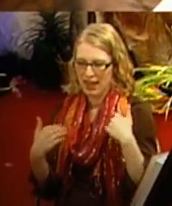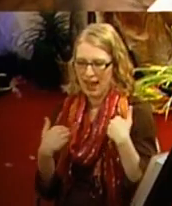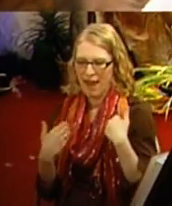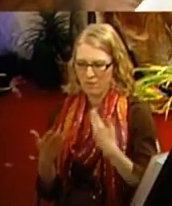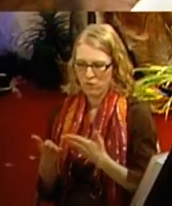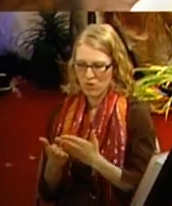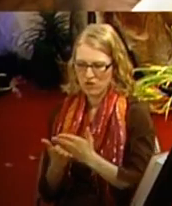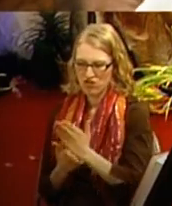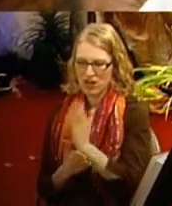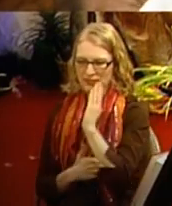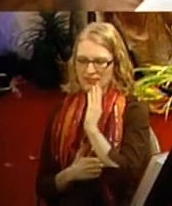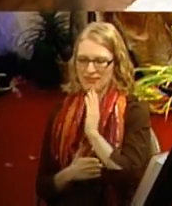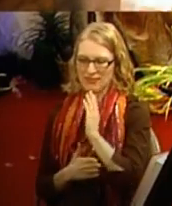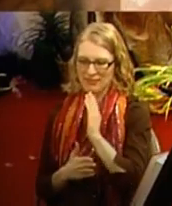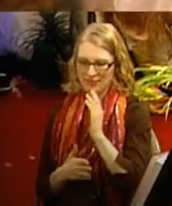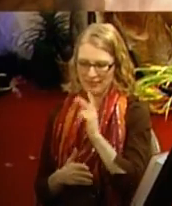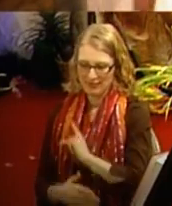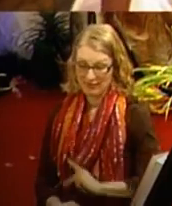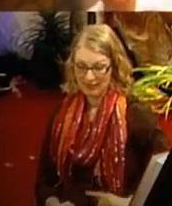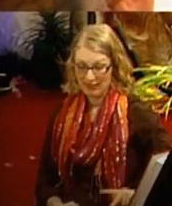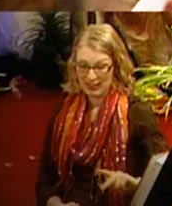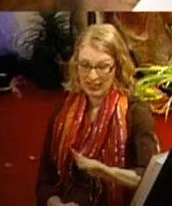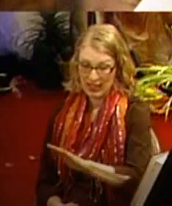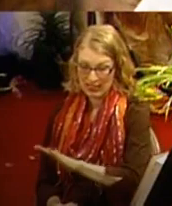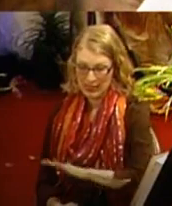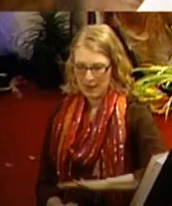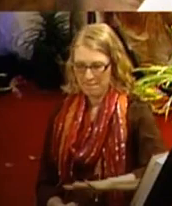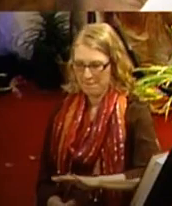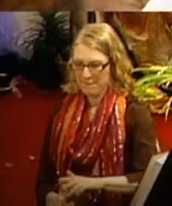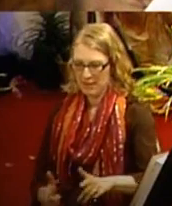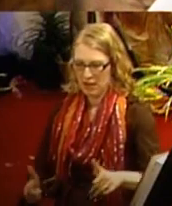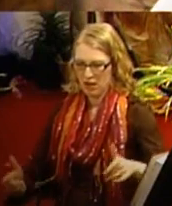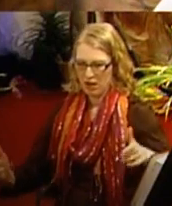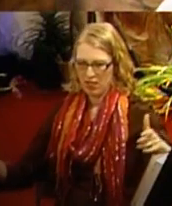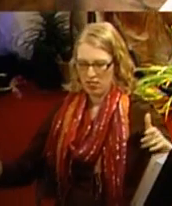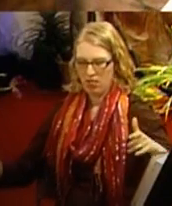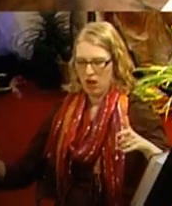justice in his kingdom. You see, he had a large arena.